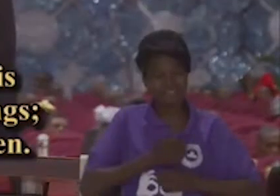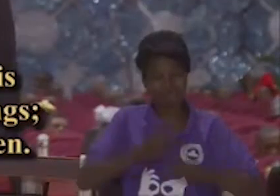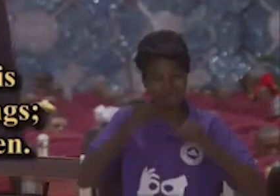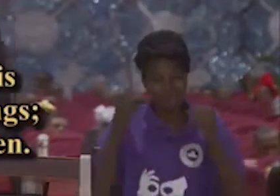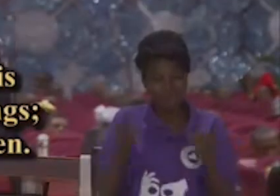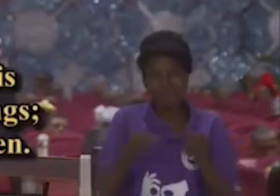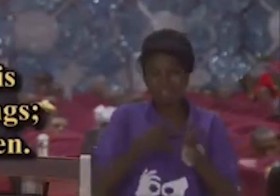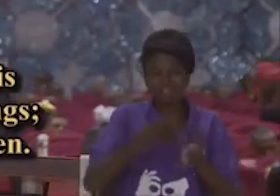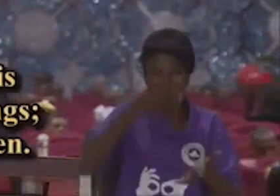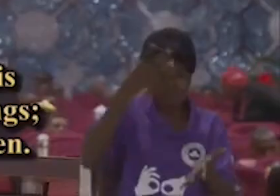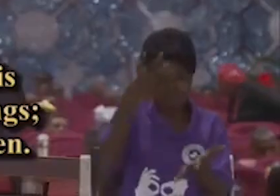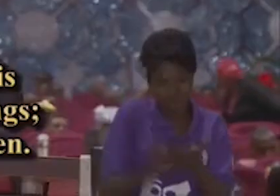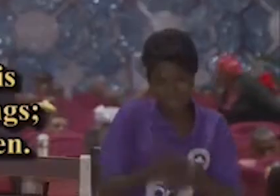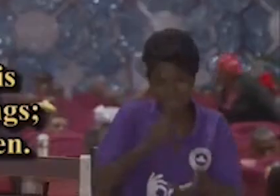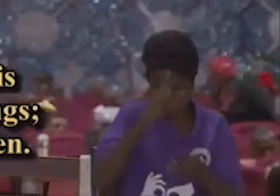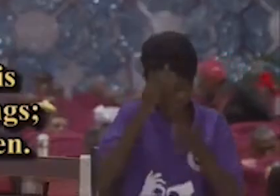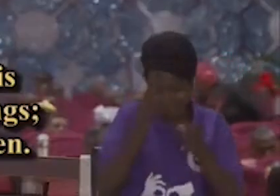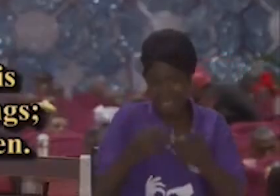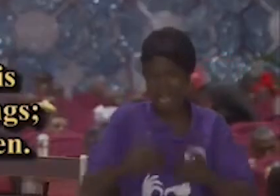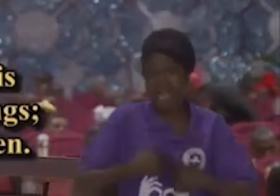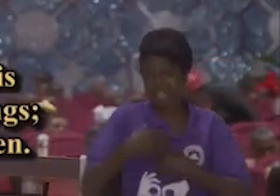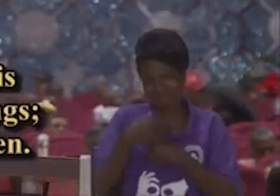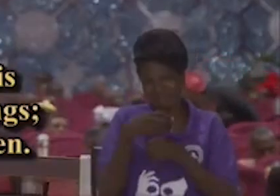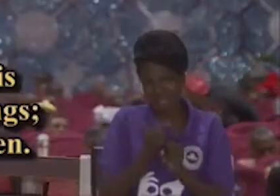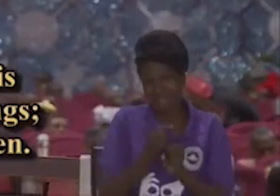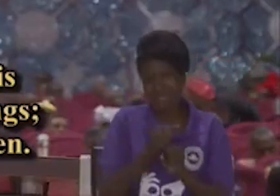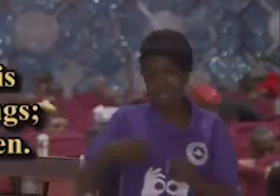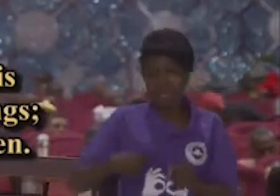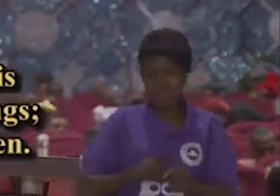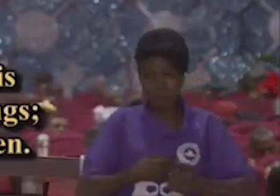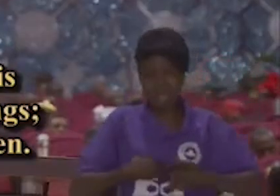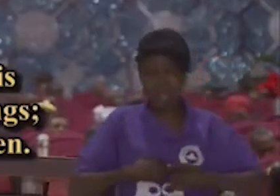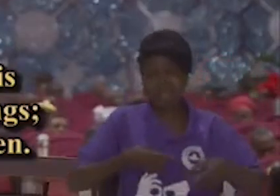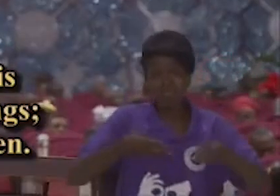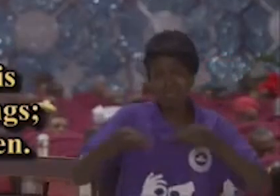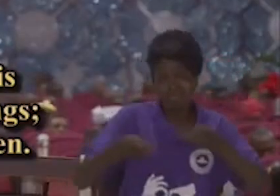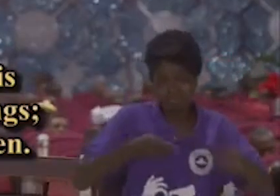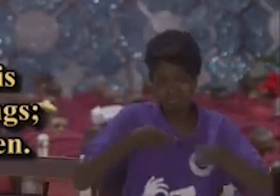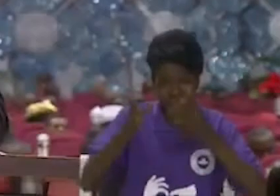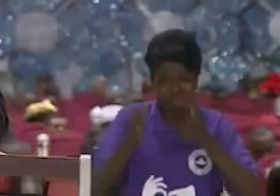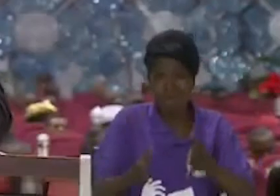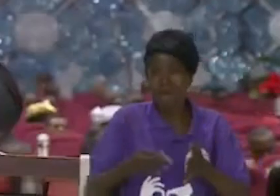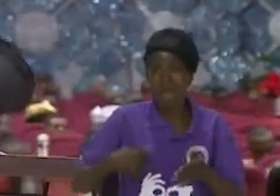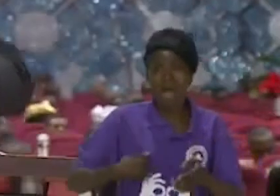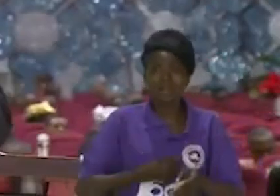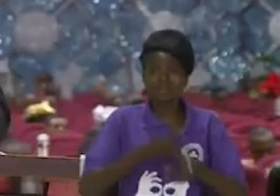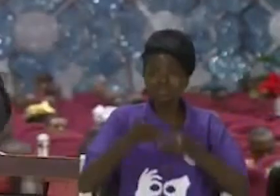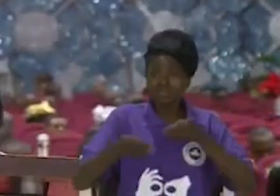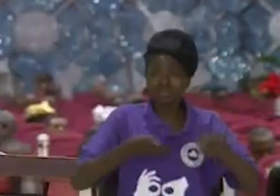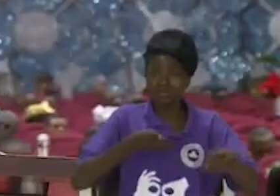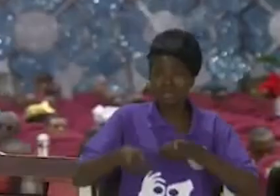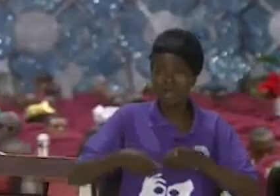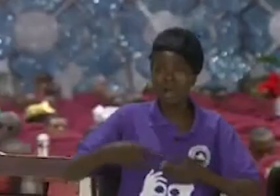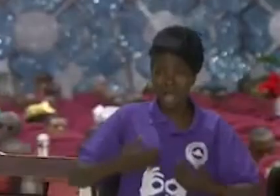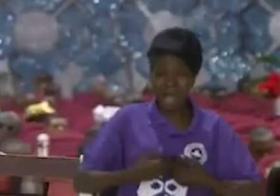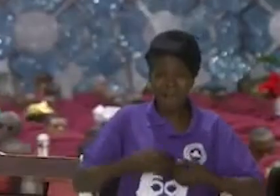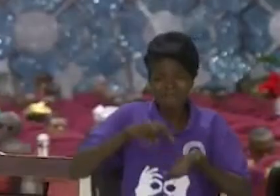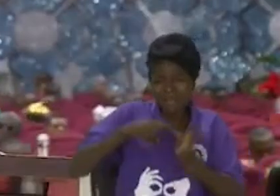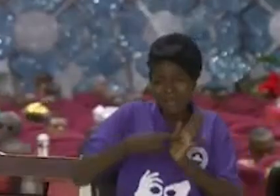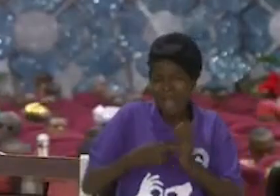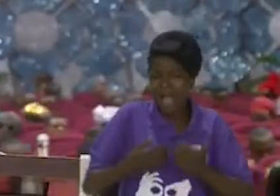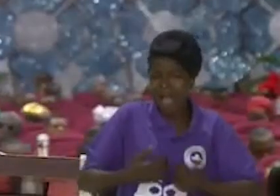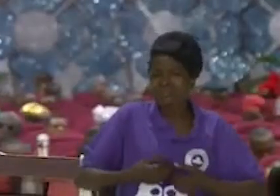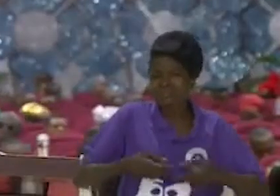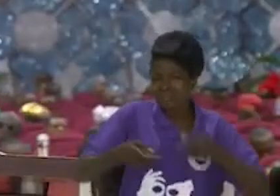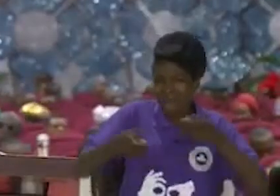where decisions are made. He will have the rule. He will not be rude. And dominion is about what? Having the rule. The one that